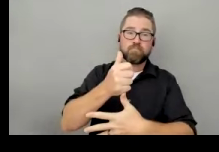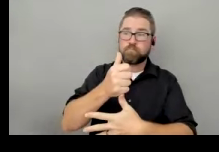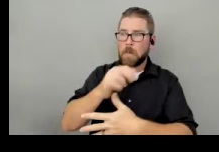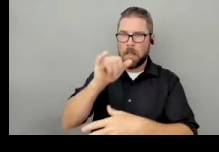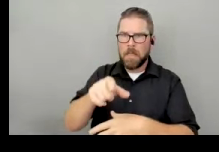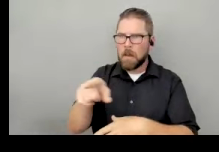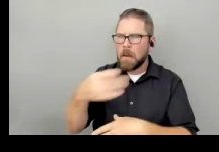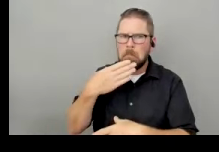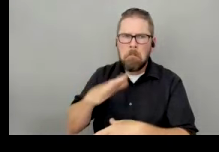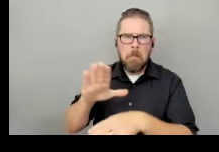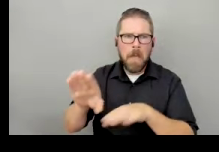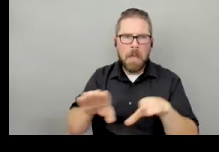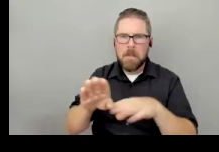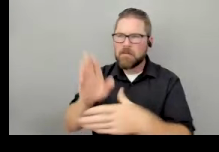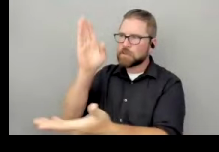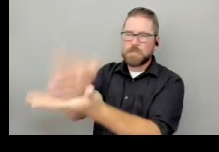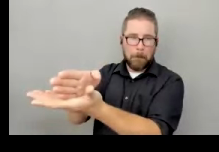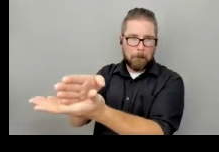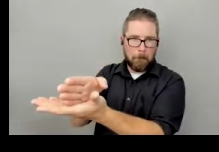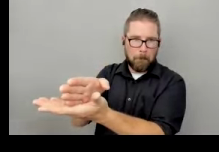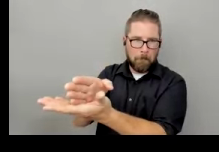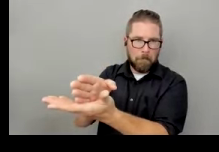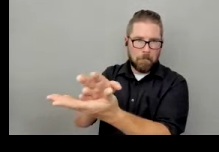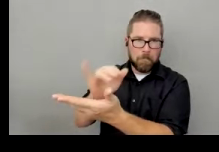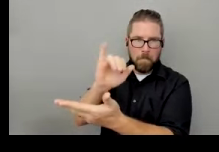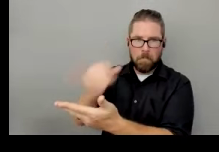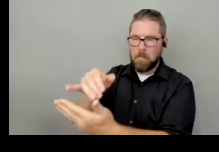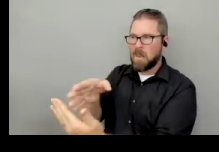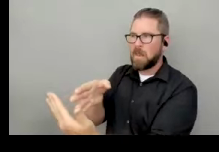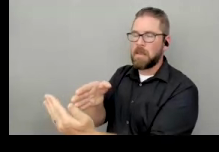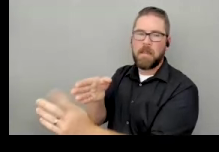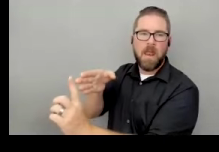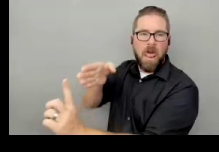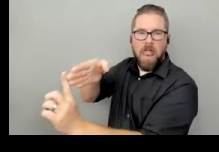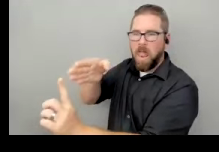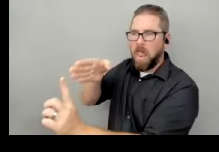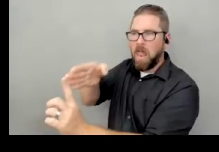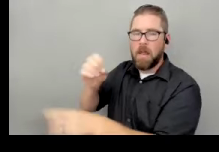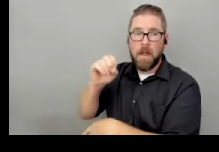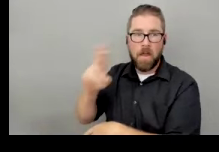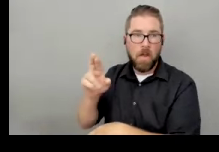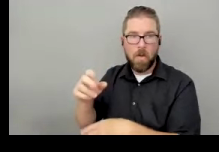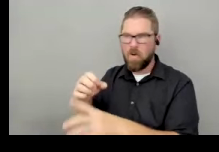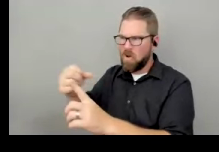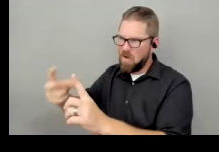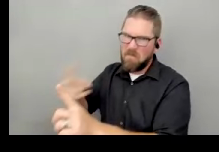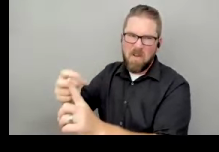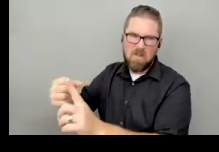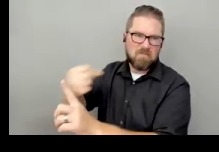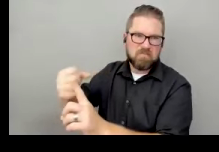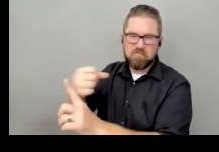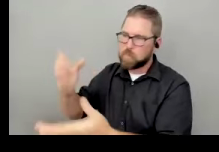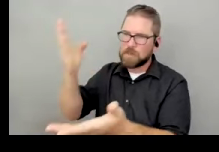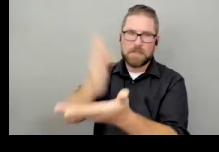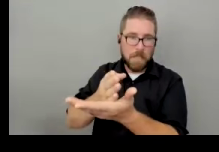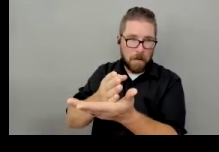That is the harassing or violent behavior, to remedy the situation by determining the threat level and how supportive measures can